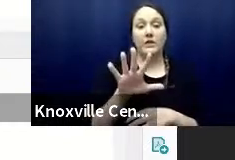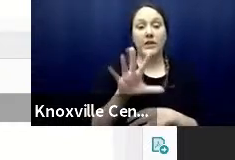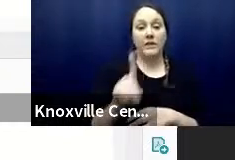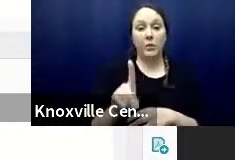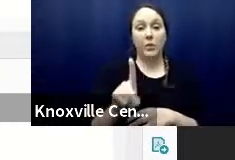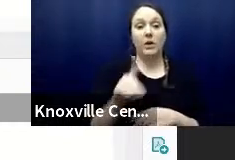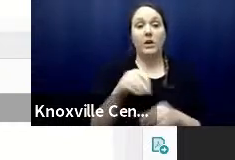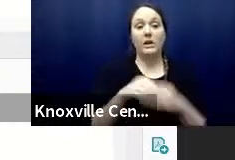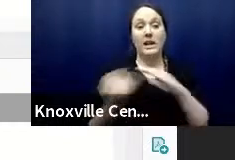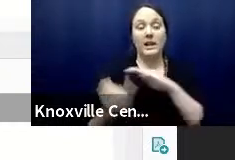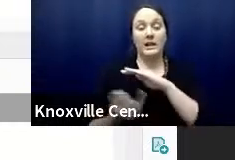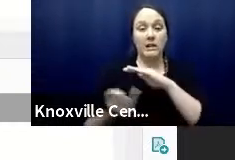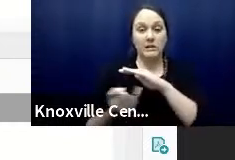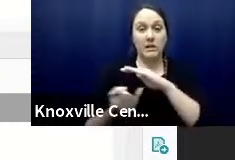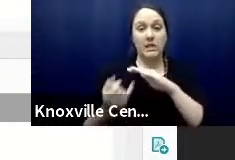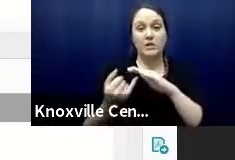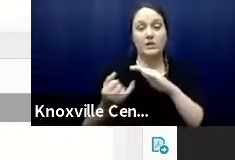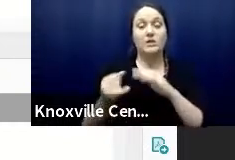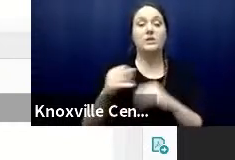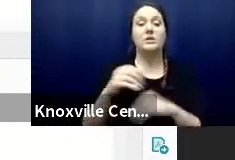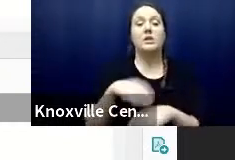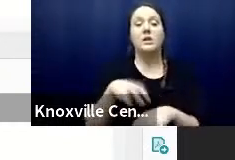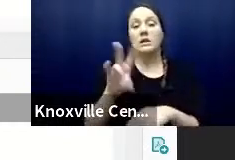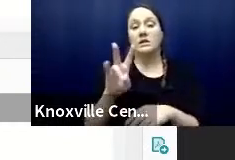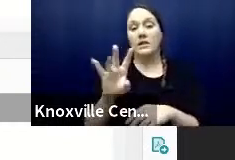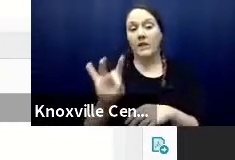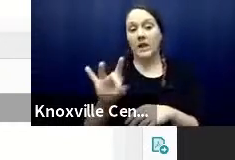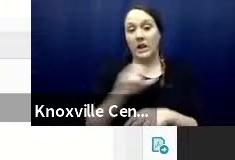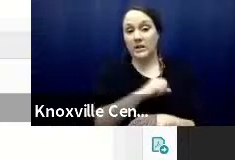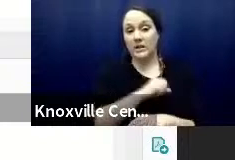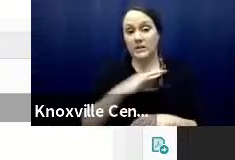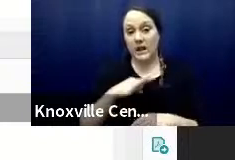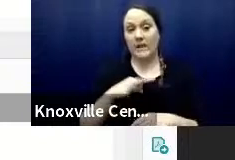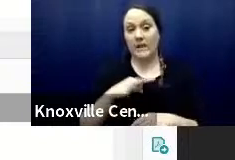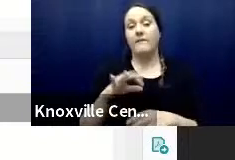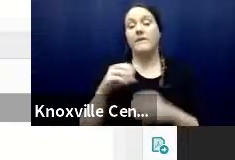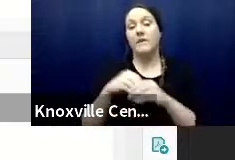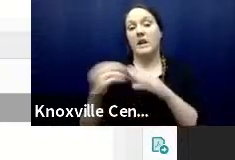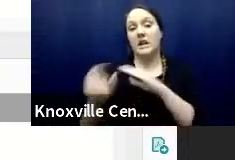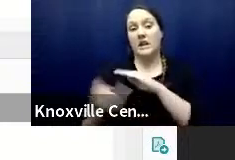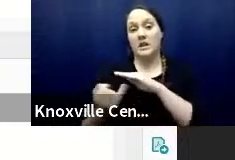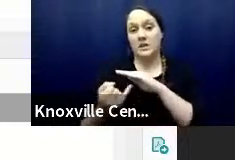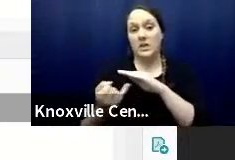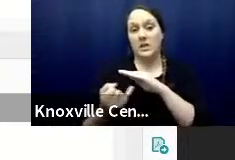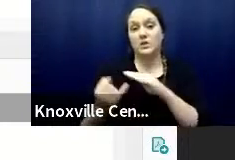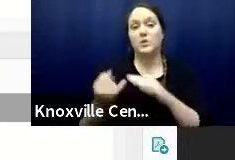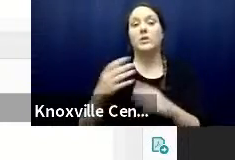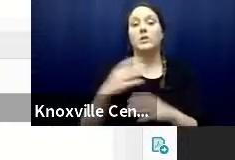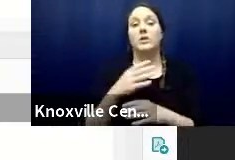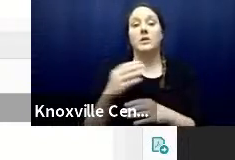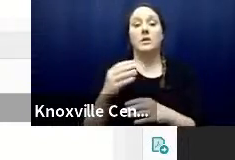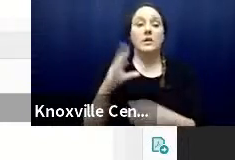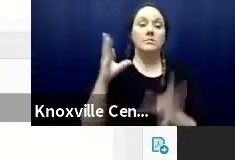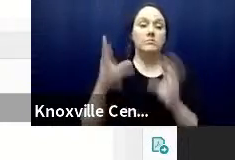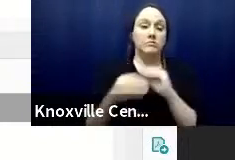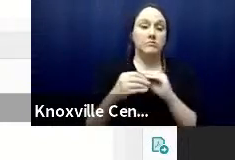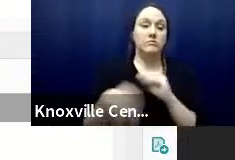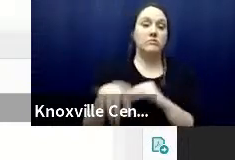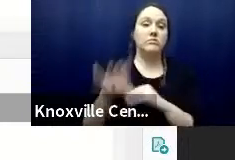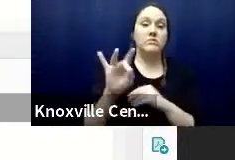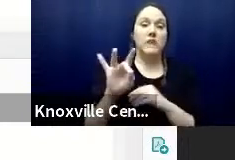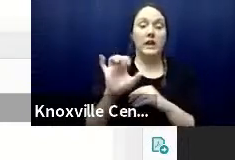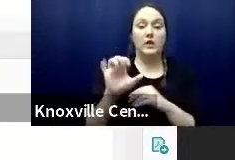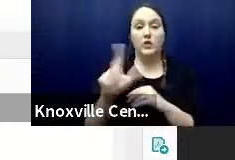751 in isolation or quarantine, 78 staff in isolation or quarantine, which equals 829